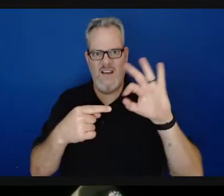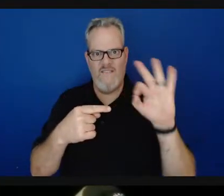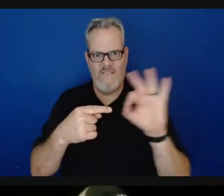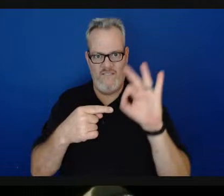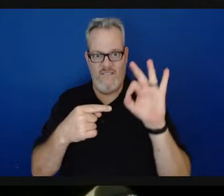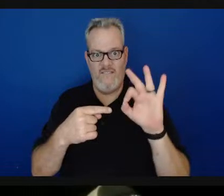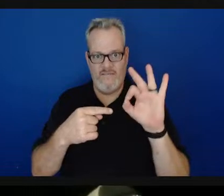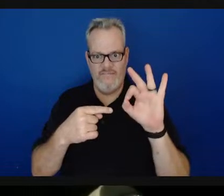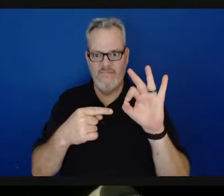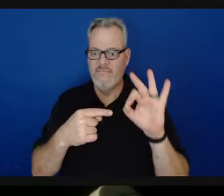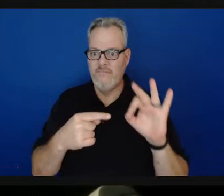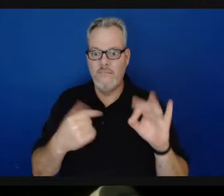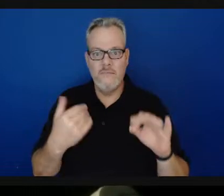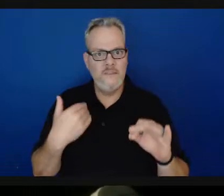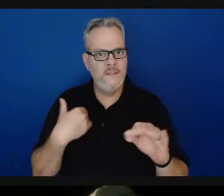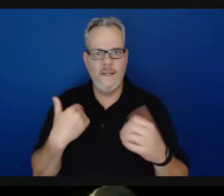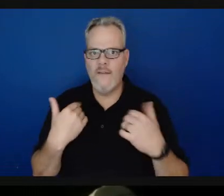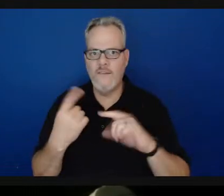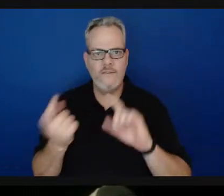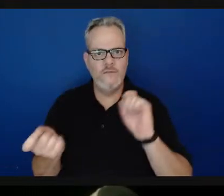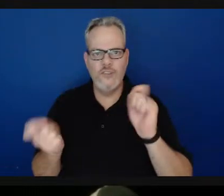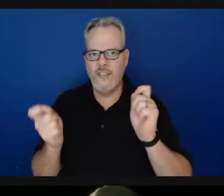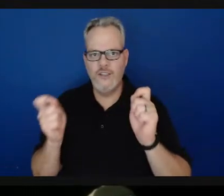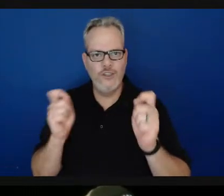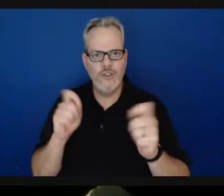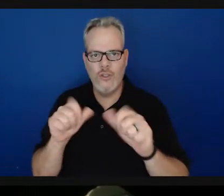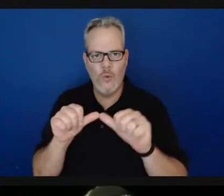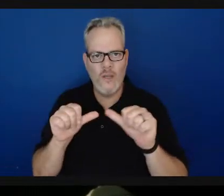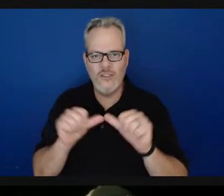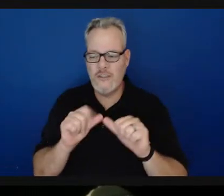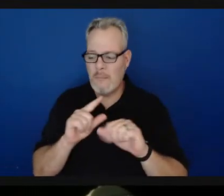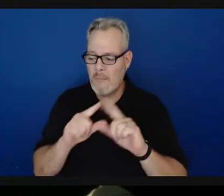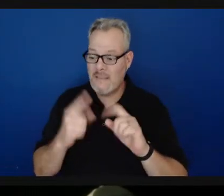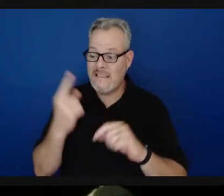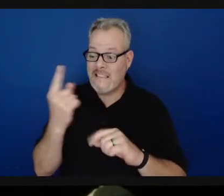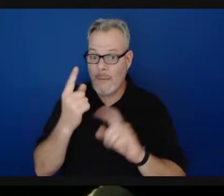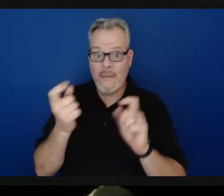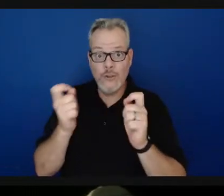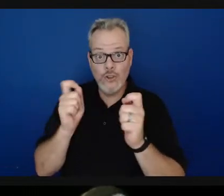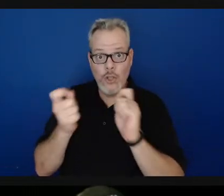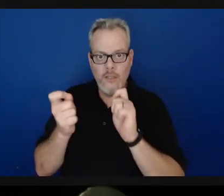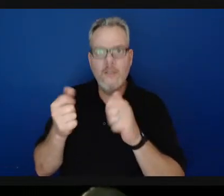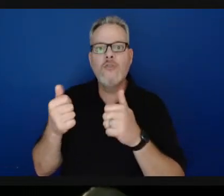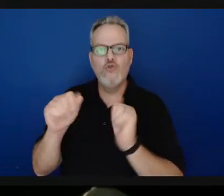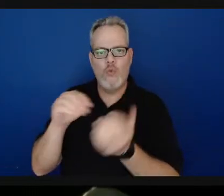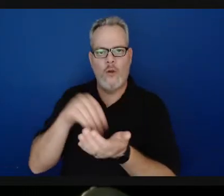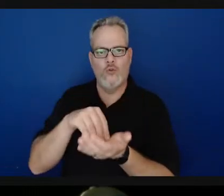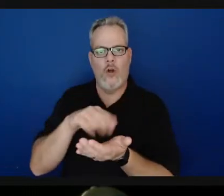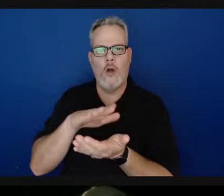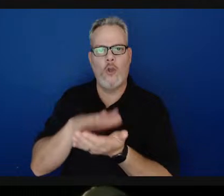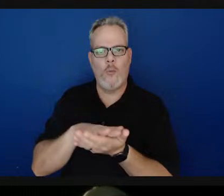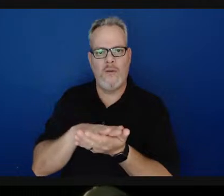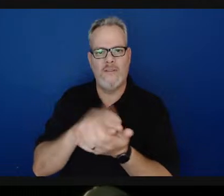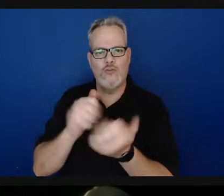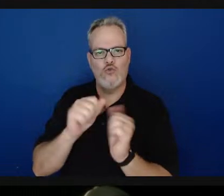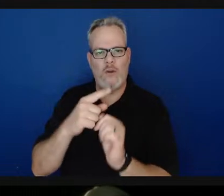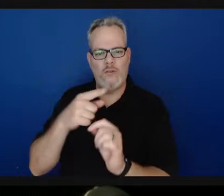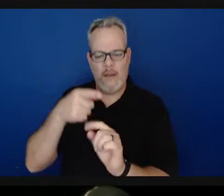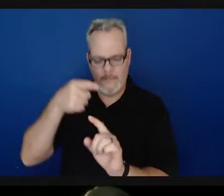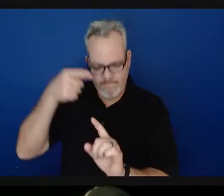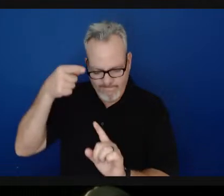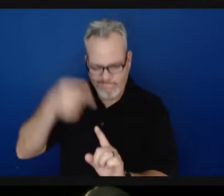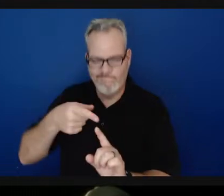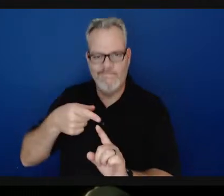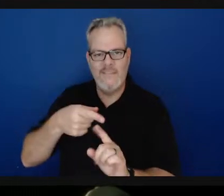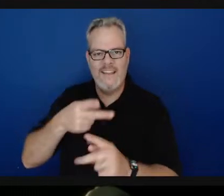whole new fountain episode, you didn't have a change in the location, but something did change that you're trying to document, and they're kind of painted in a corner, for lack of a better